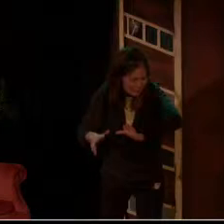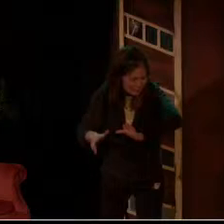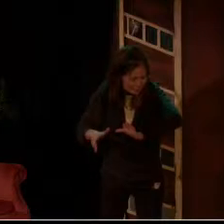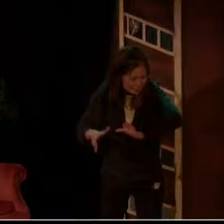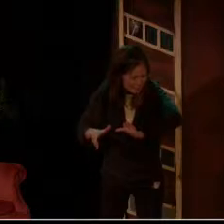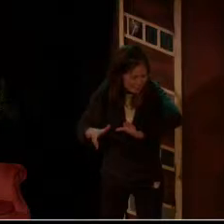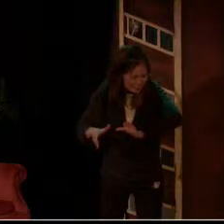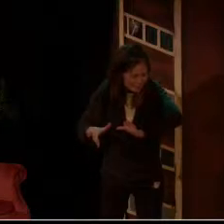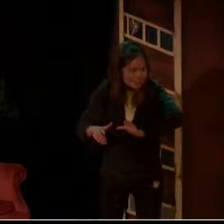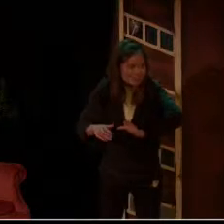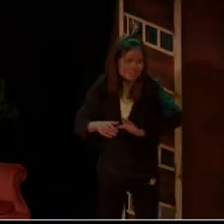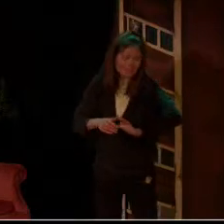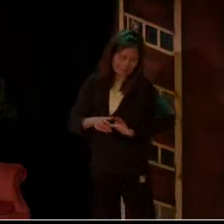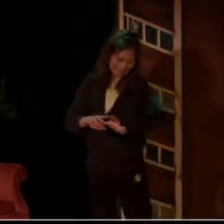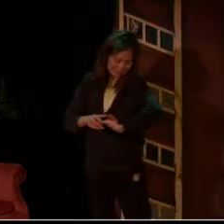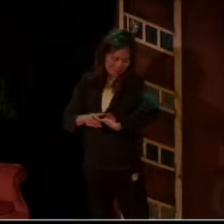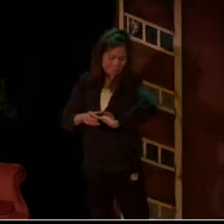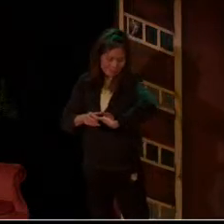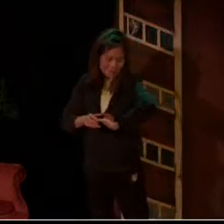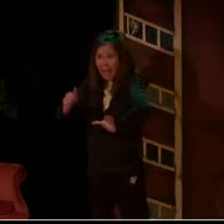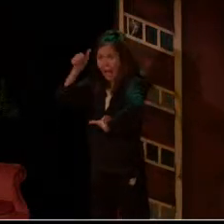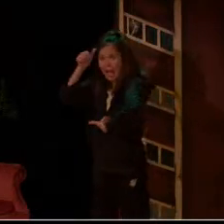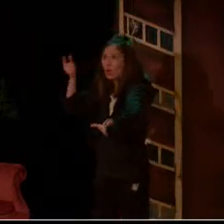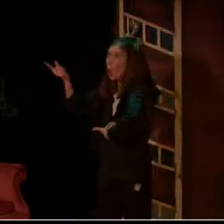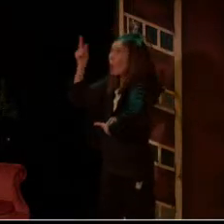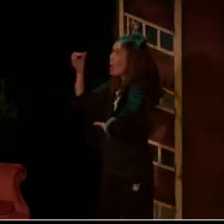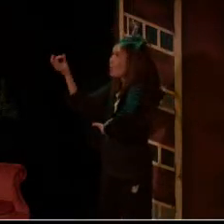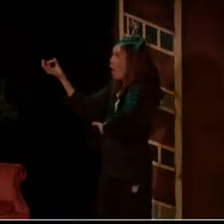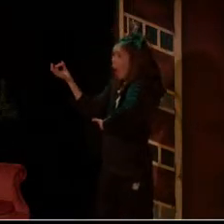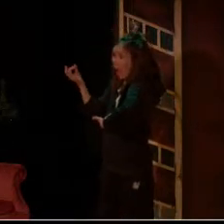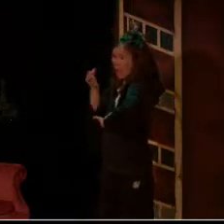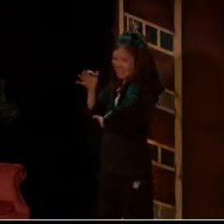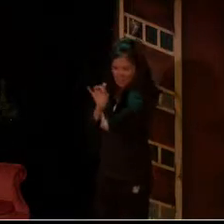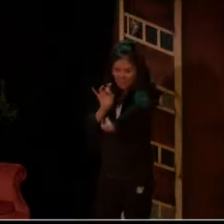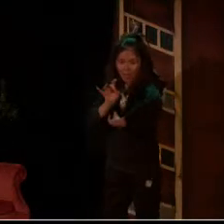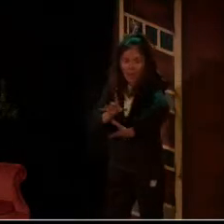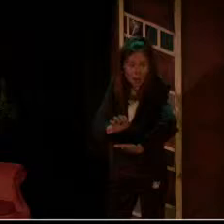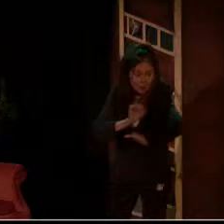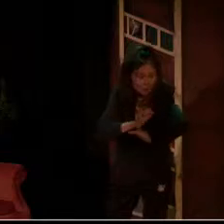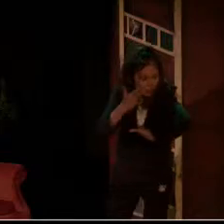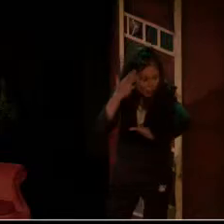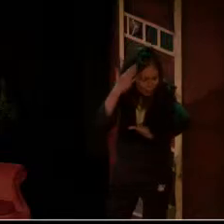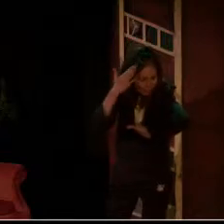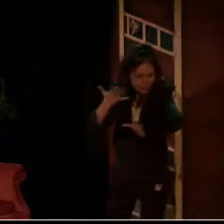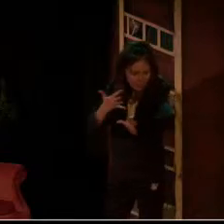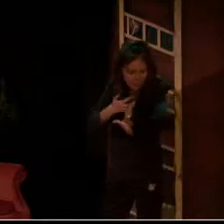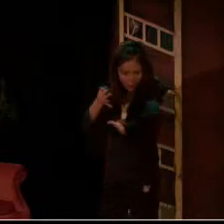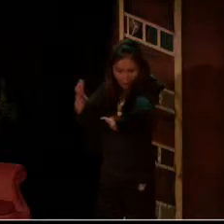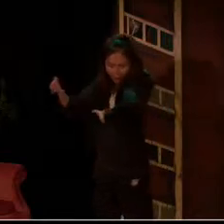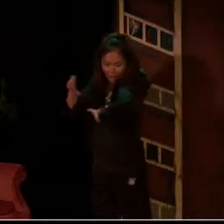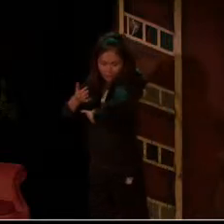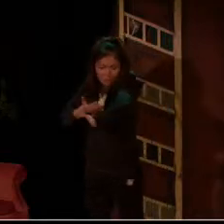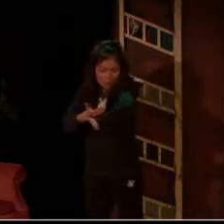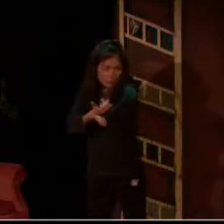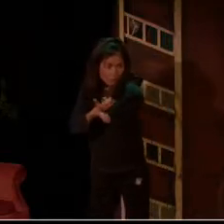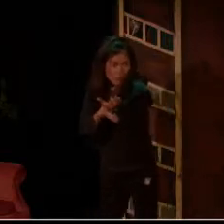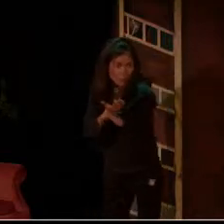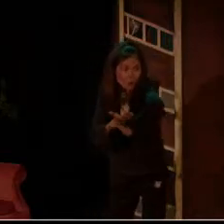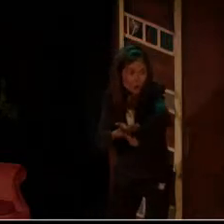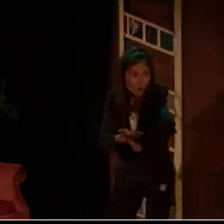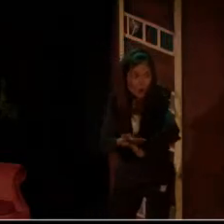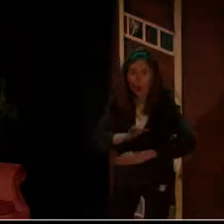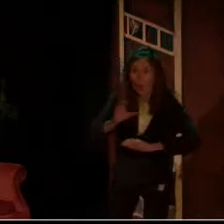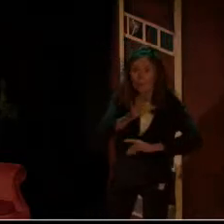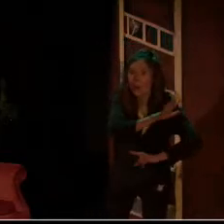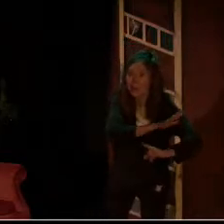her to be left here in Bohemia to face life or death on the land